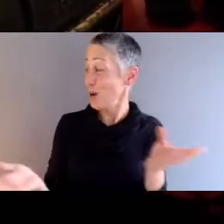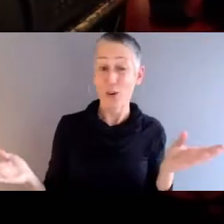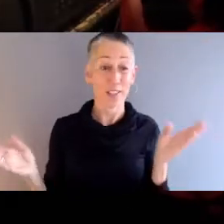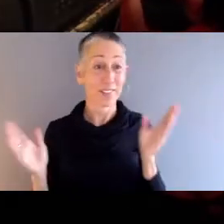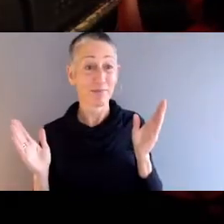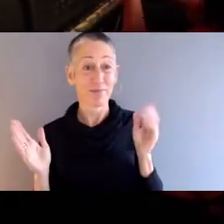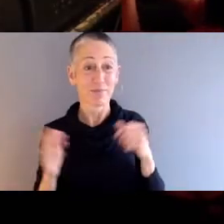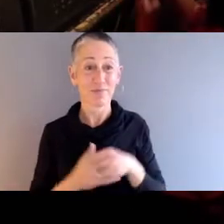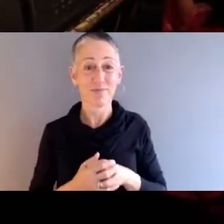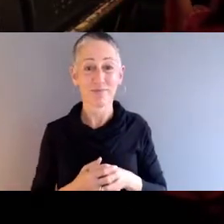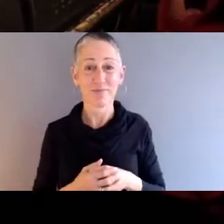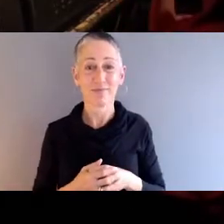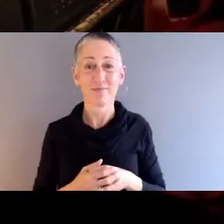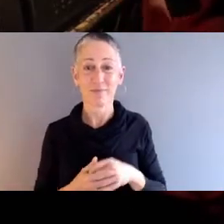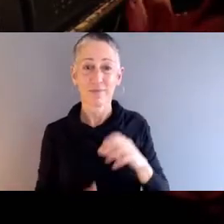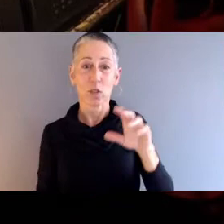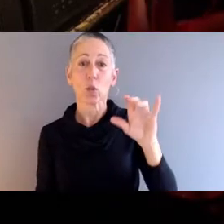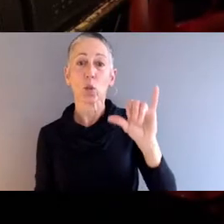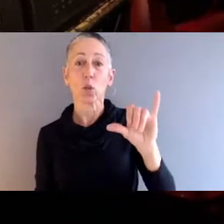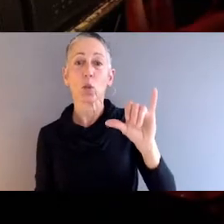Yuka Tadano on bass.